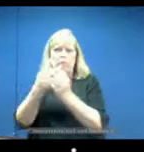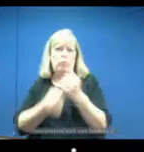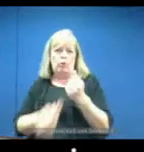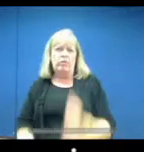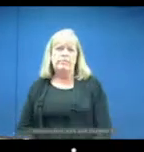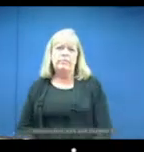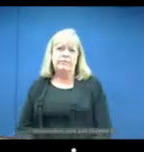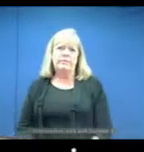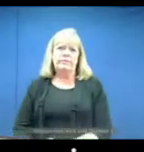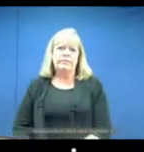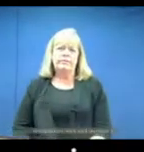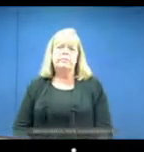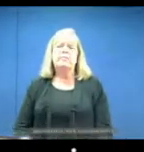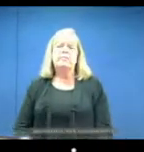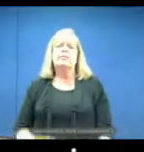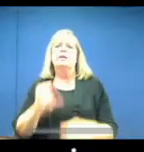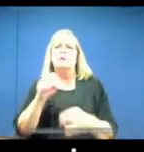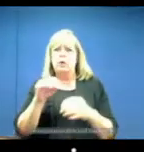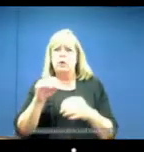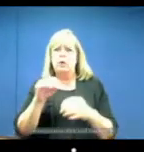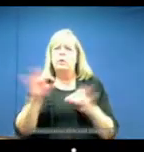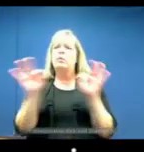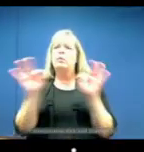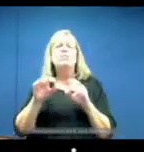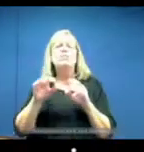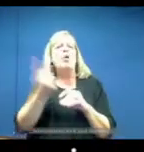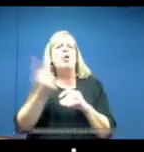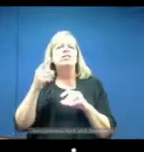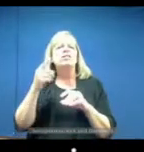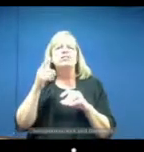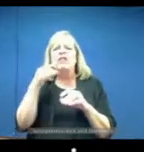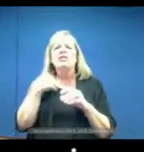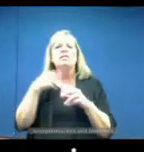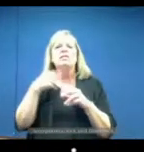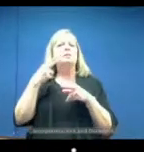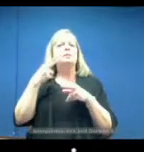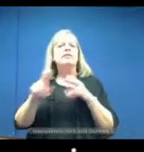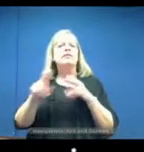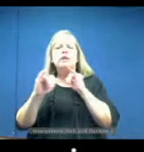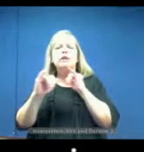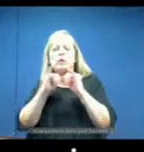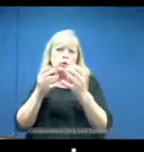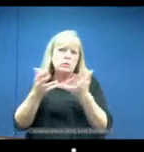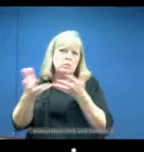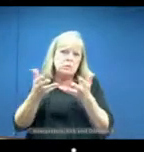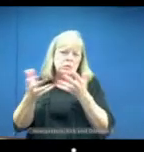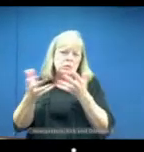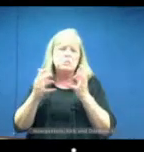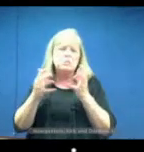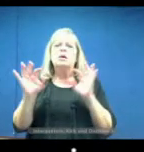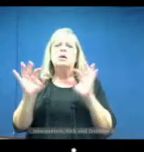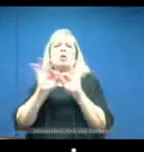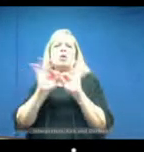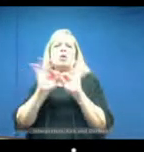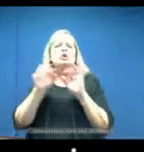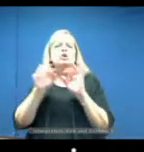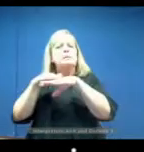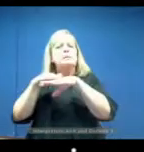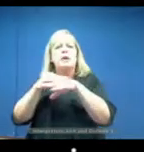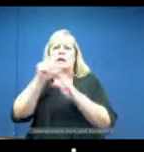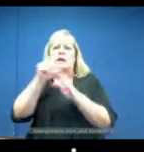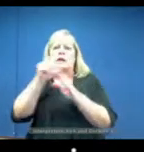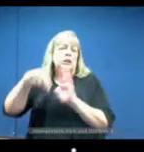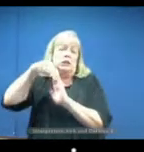Right. So you do have to do that short interview, as I said, and you have to be careful that you don't get too much information, but you do want to